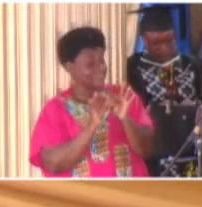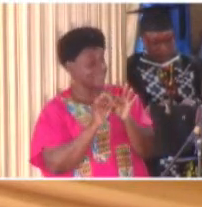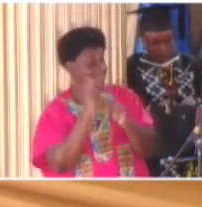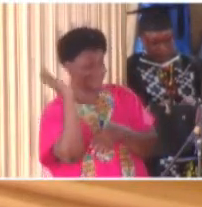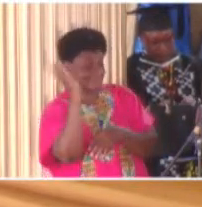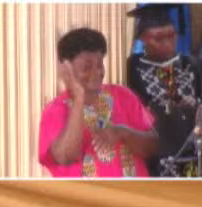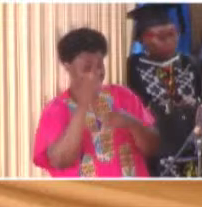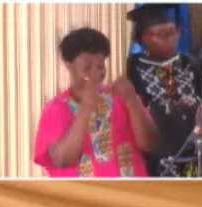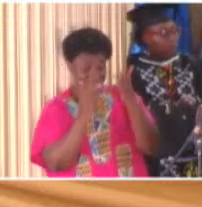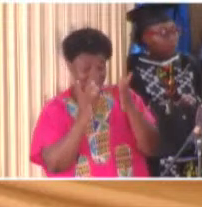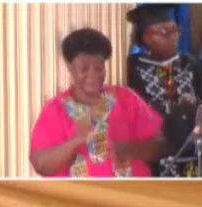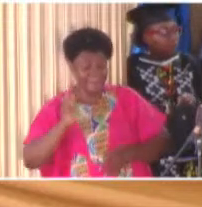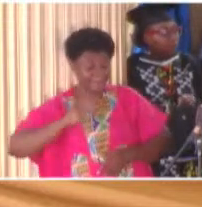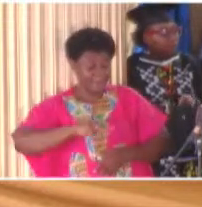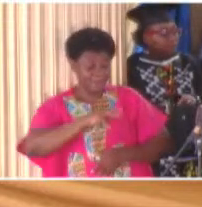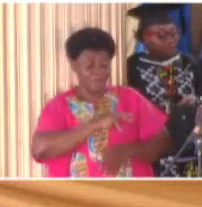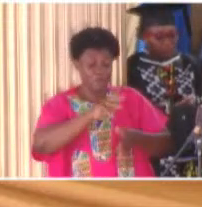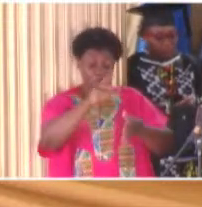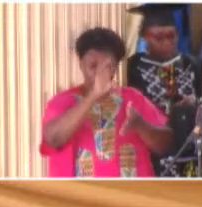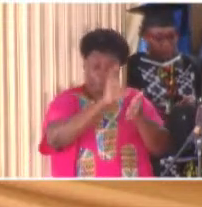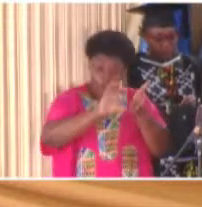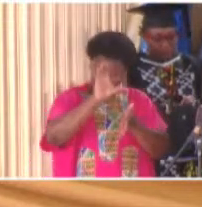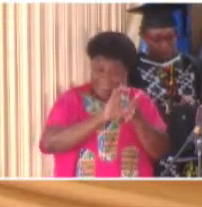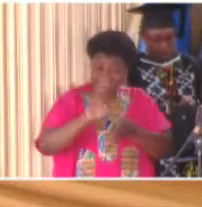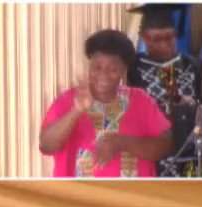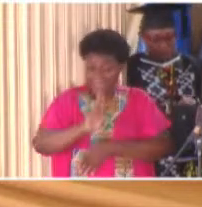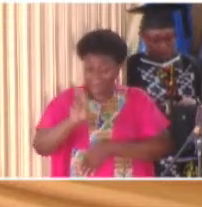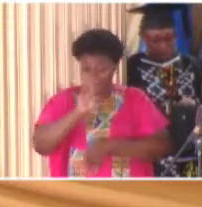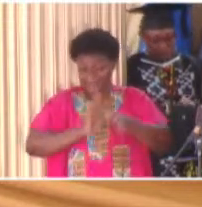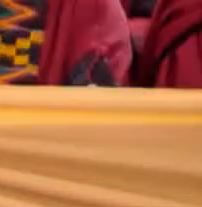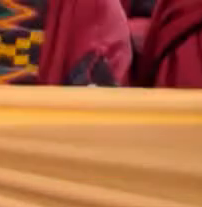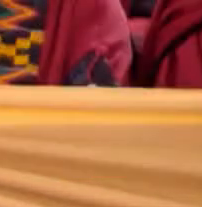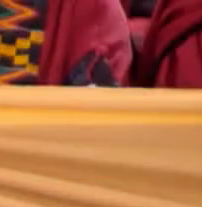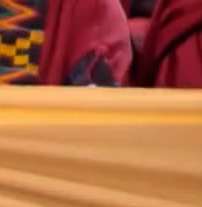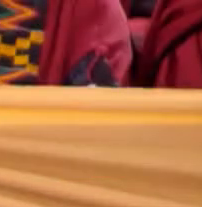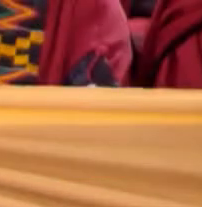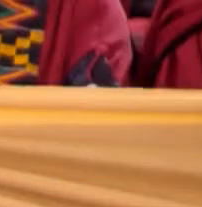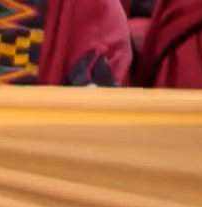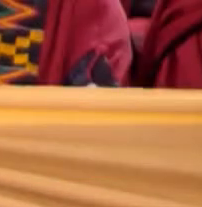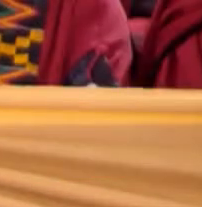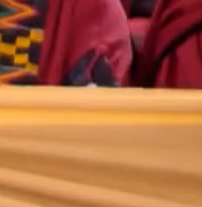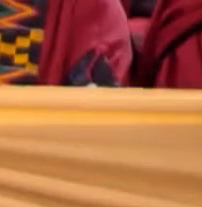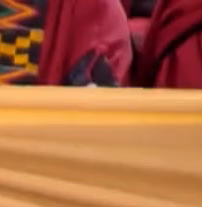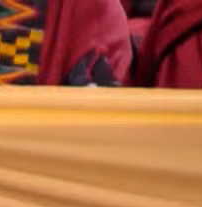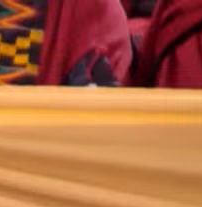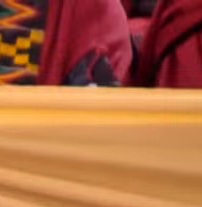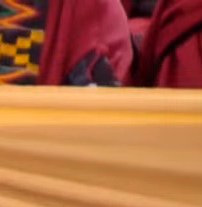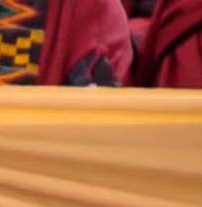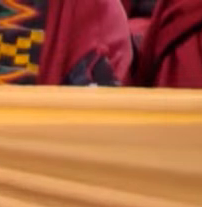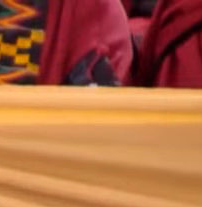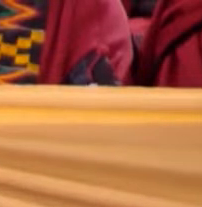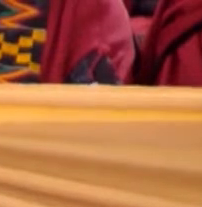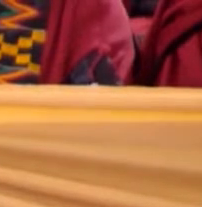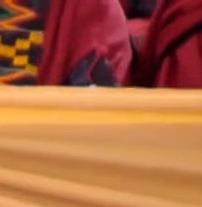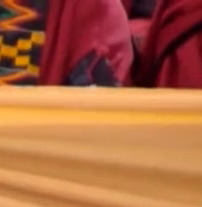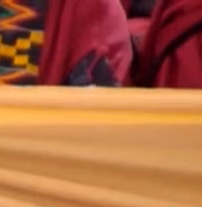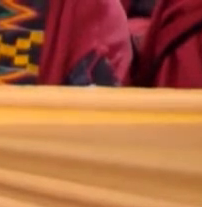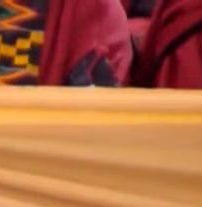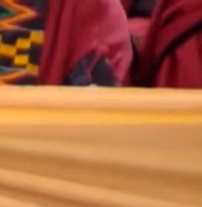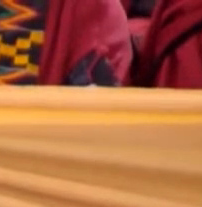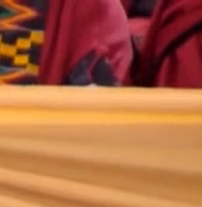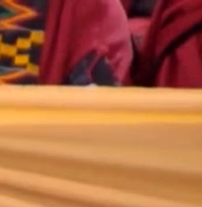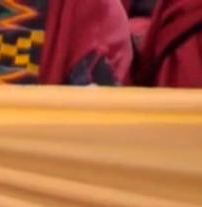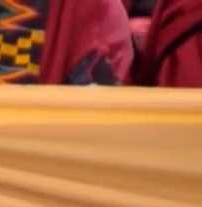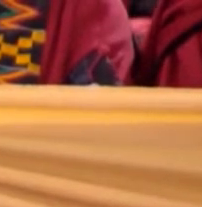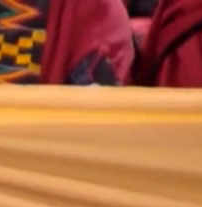members of the College of Basic and Applied Science Advisory Board, staff and students, alumni,